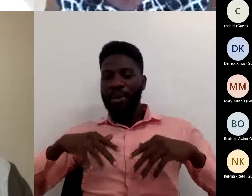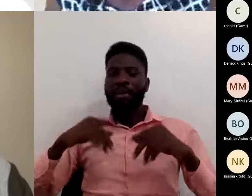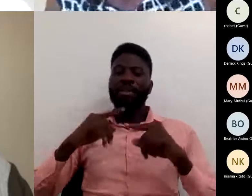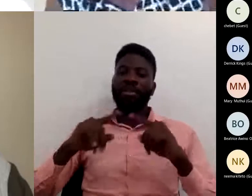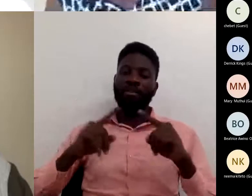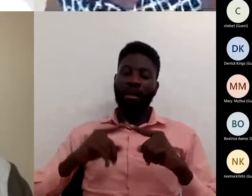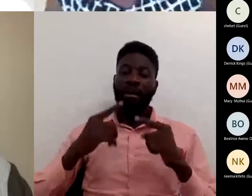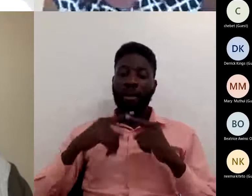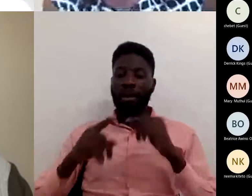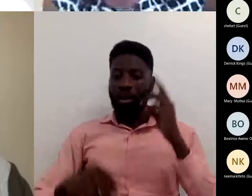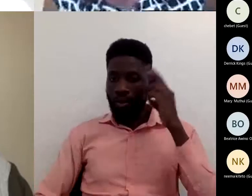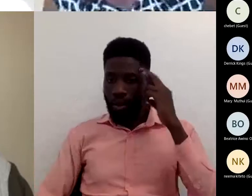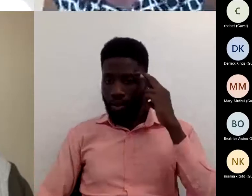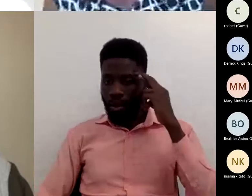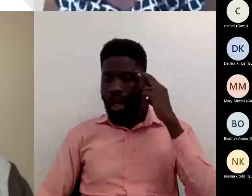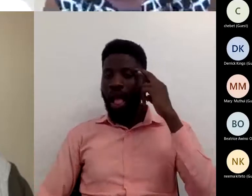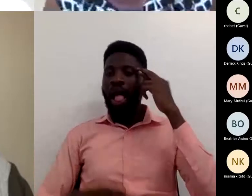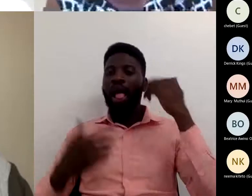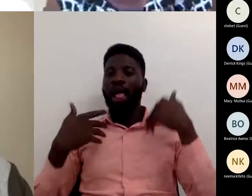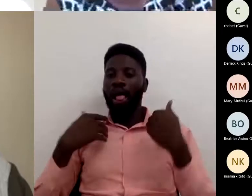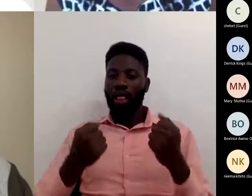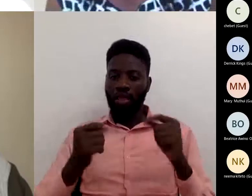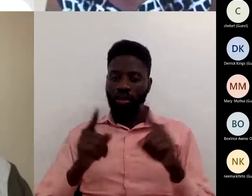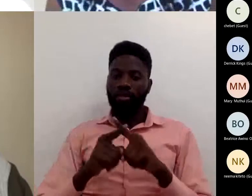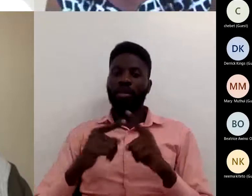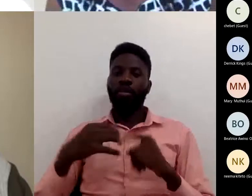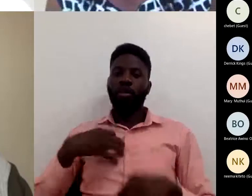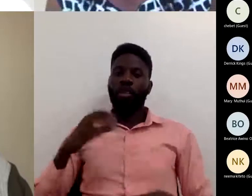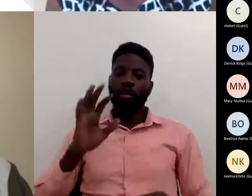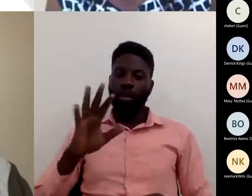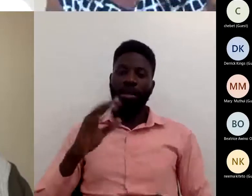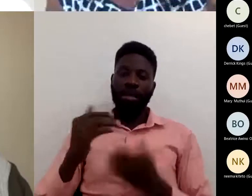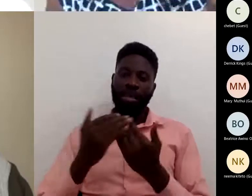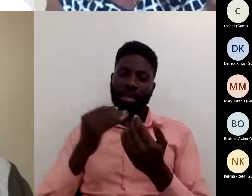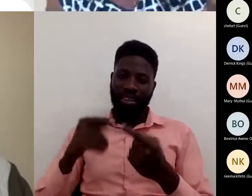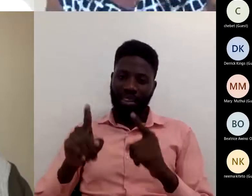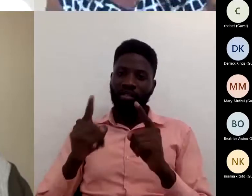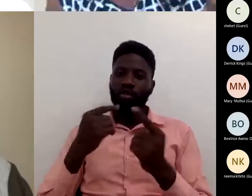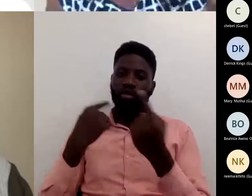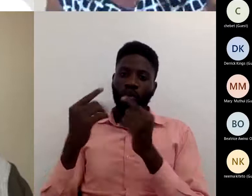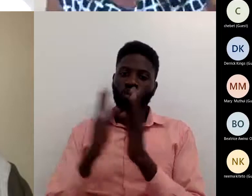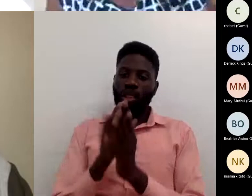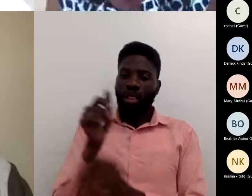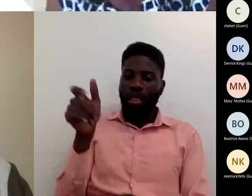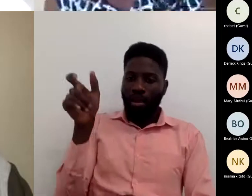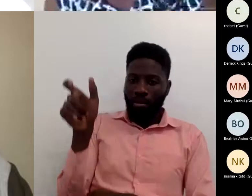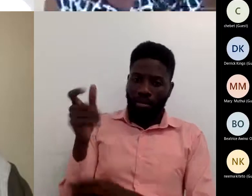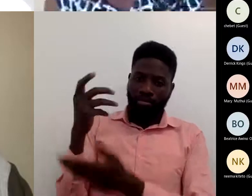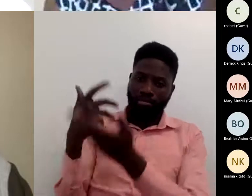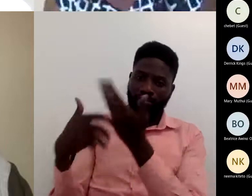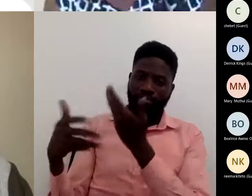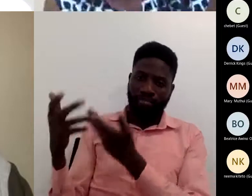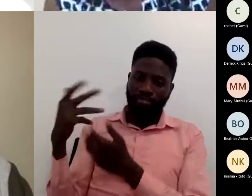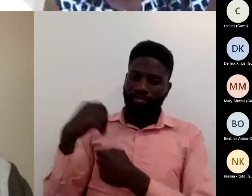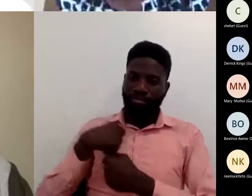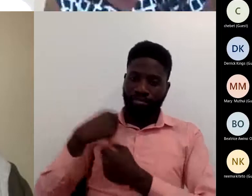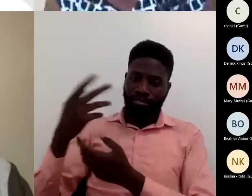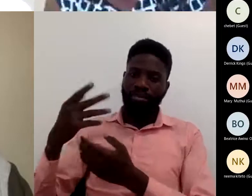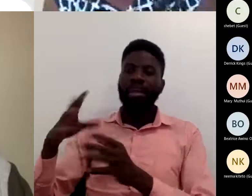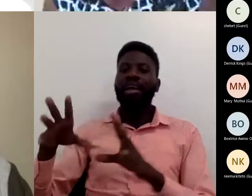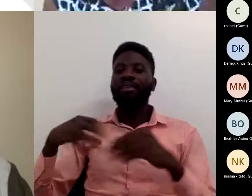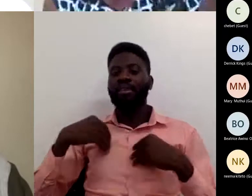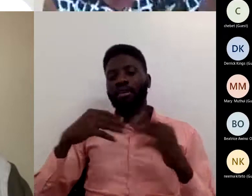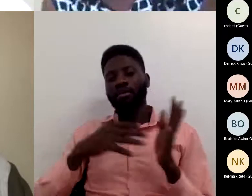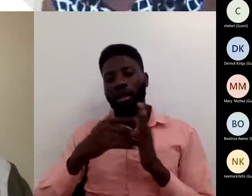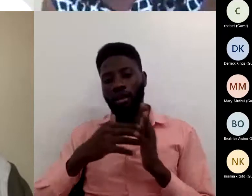your health is your wealth. So please take care of yourselves. Talk to someone, confide to somebody, be vulnerable,